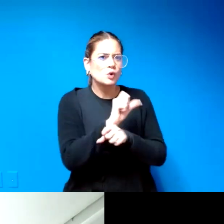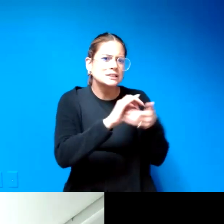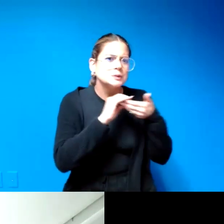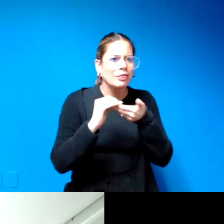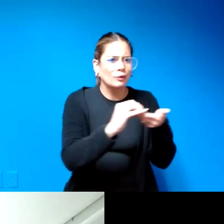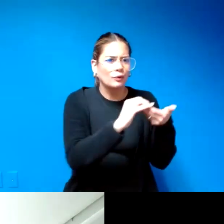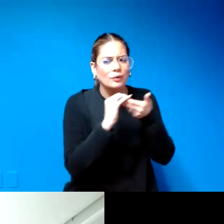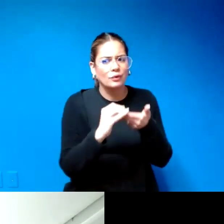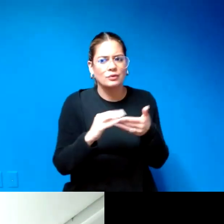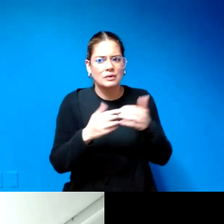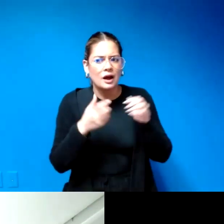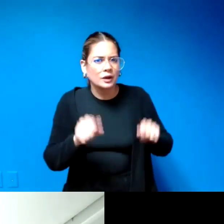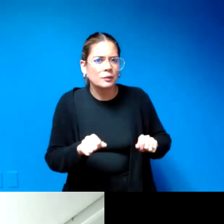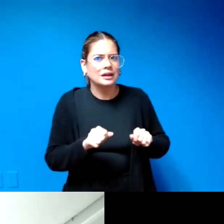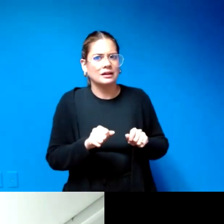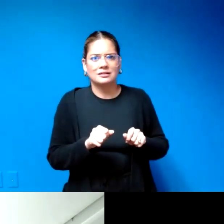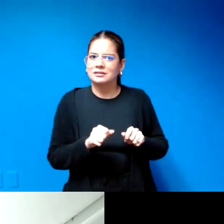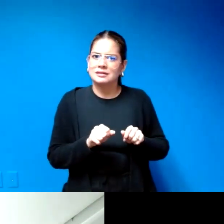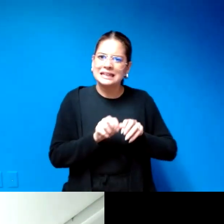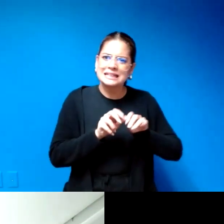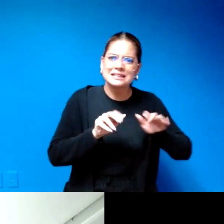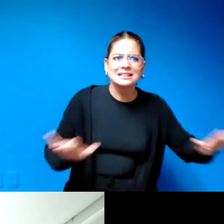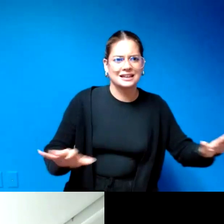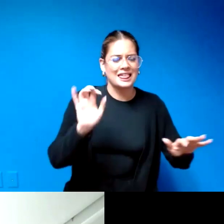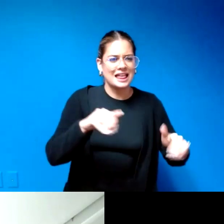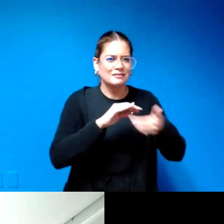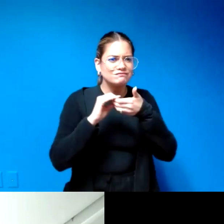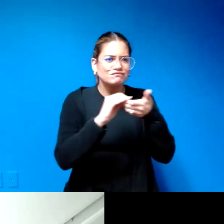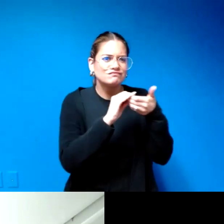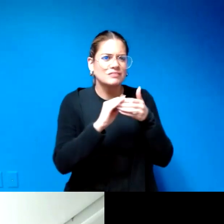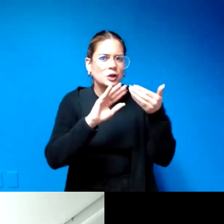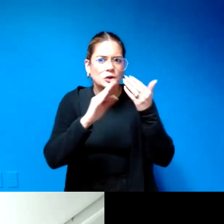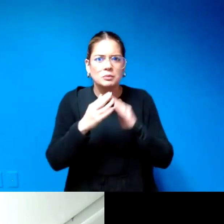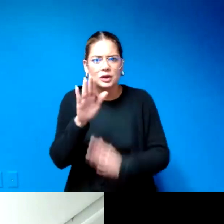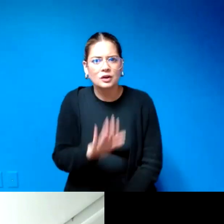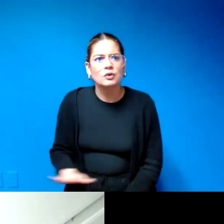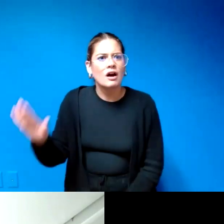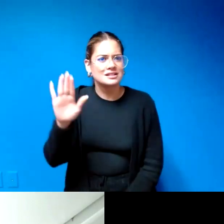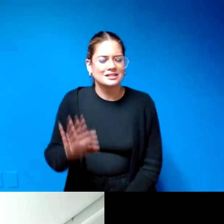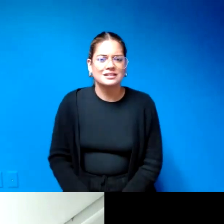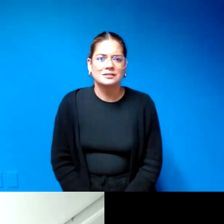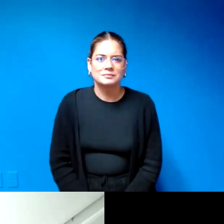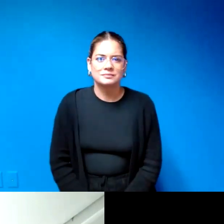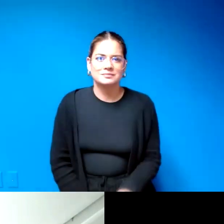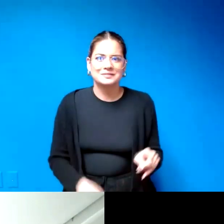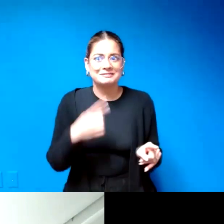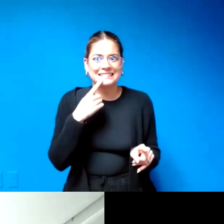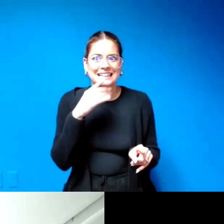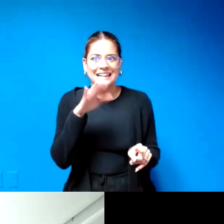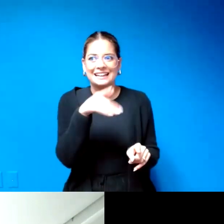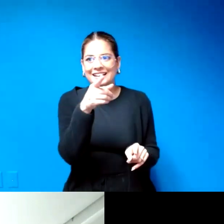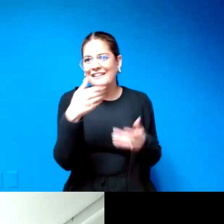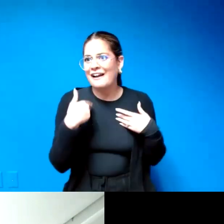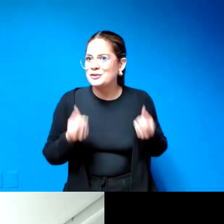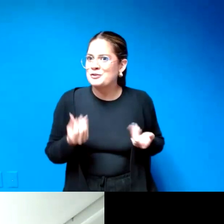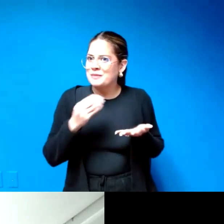and how do we foster and cultivate that solidarity as a community across movements. And I just want to say you got a lot of